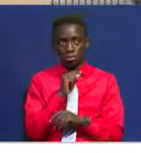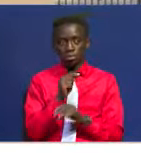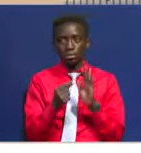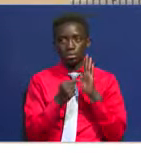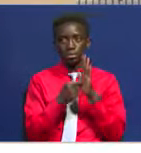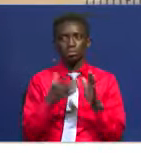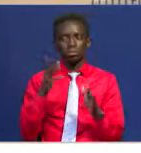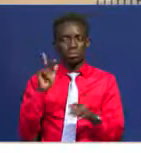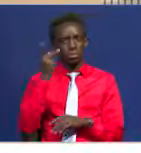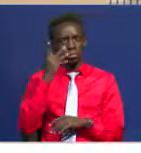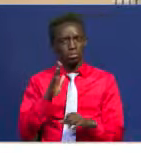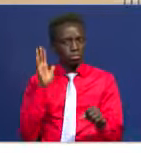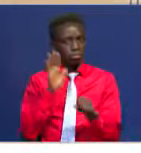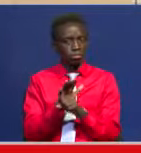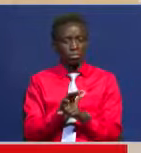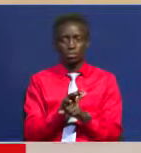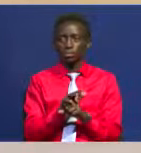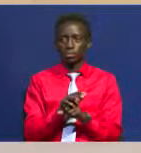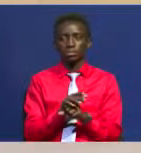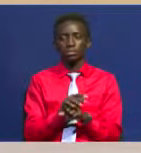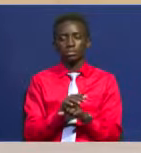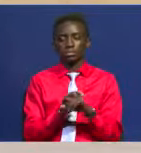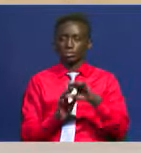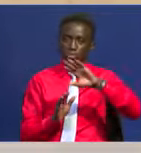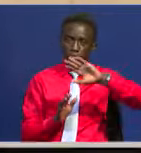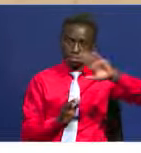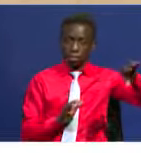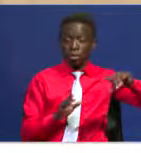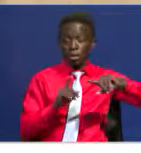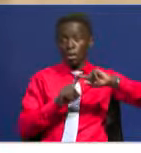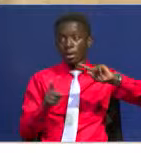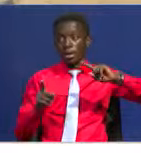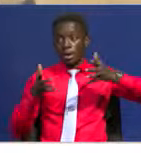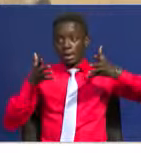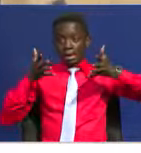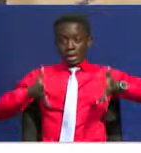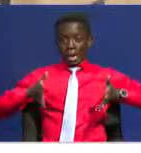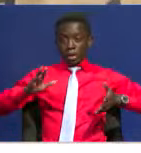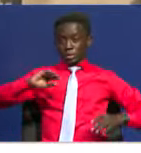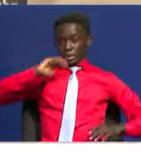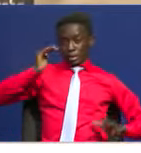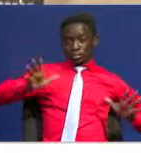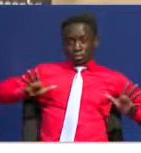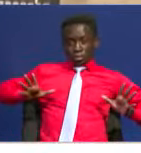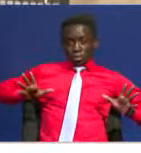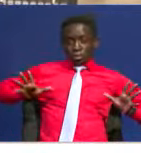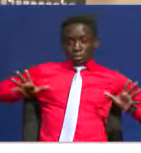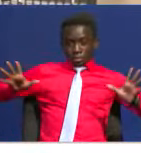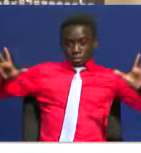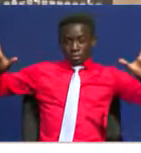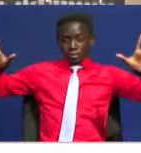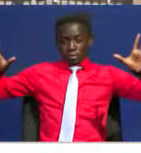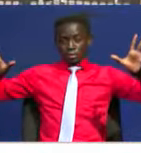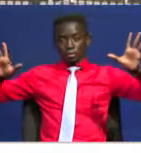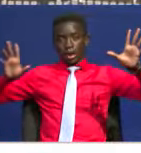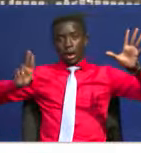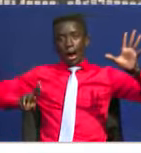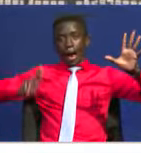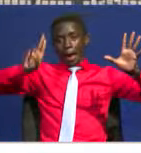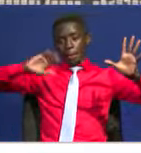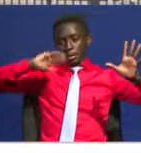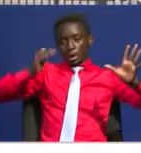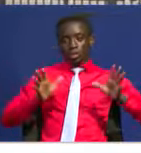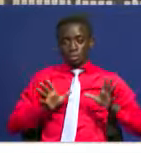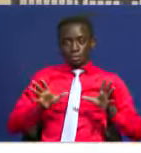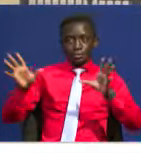was downtown. Here we are what Nairobians like to call uptown, where there's not usually a lot of activity.